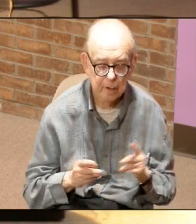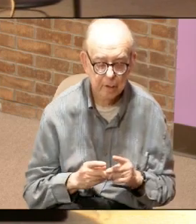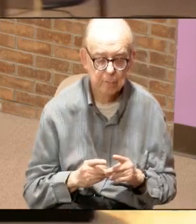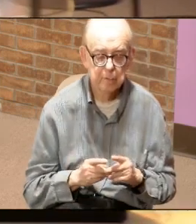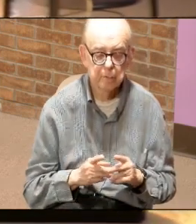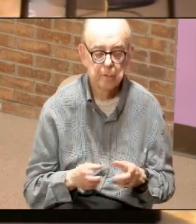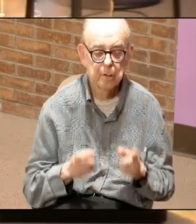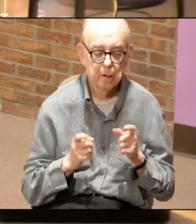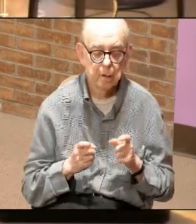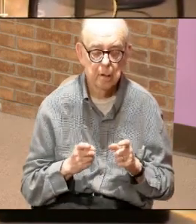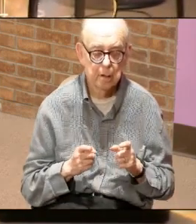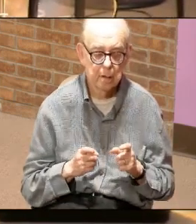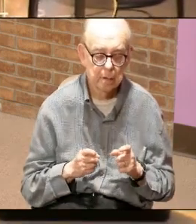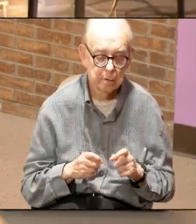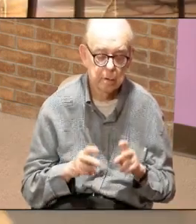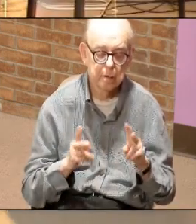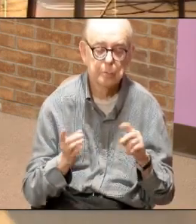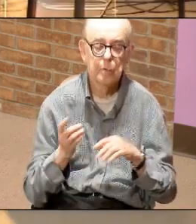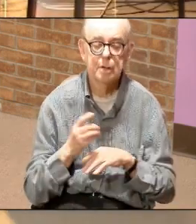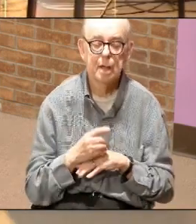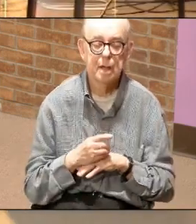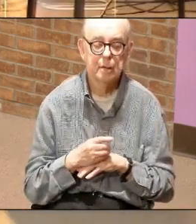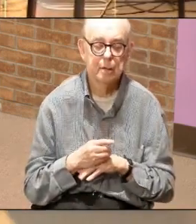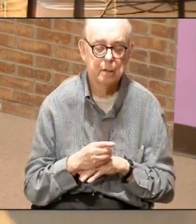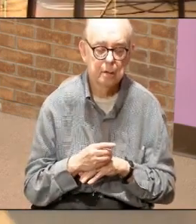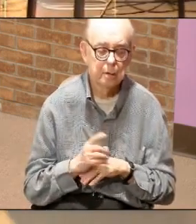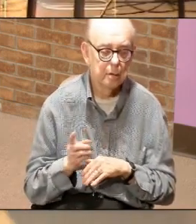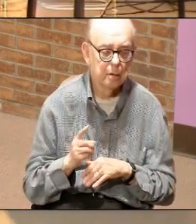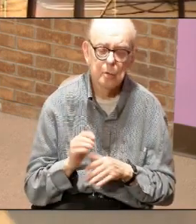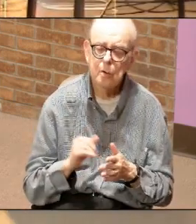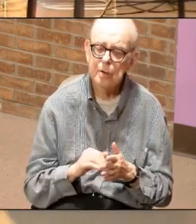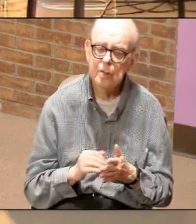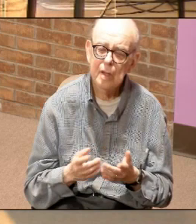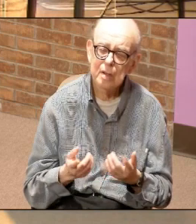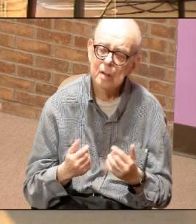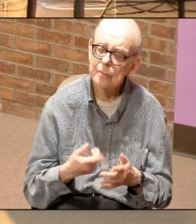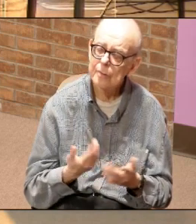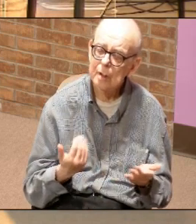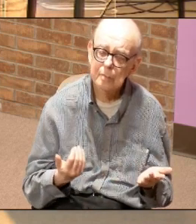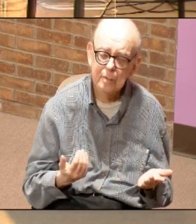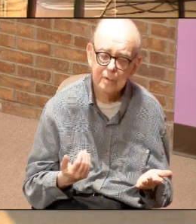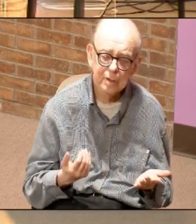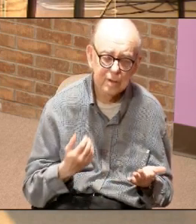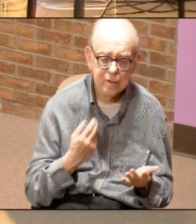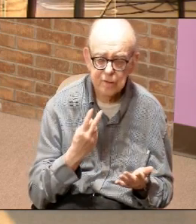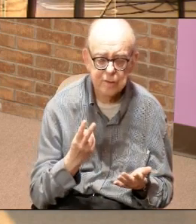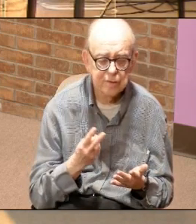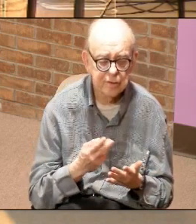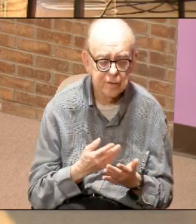And all of a sudden you look up one day, where did that come from?